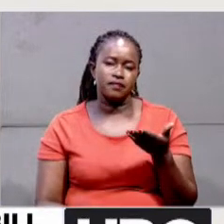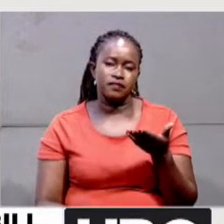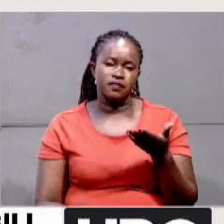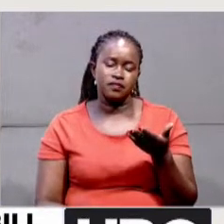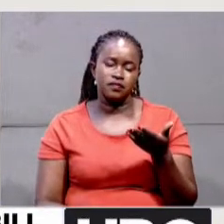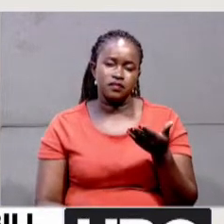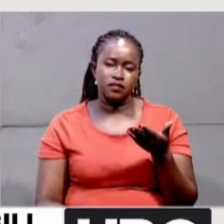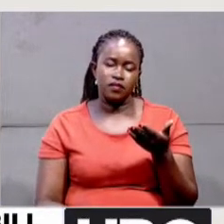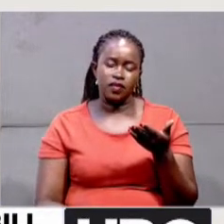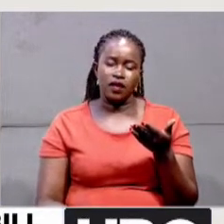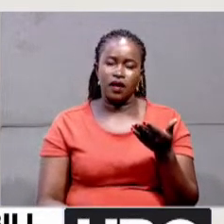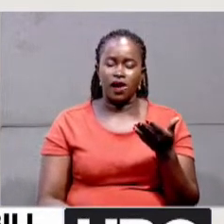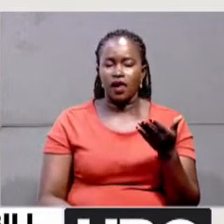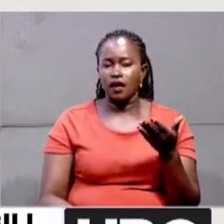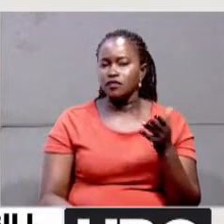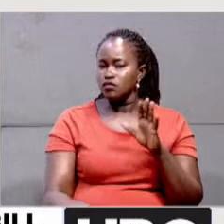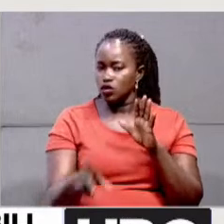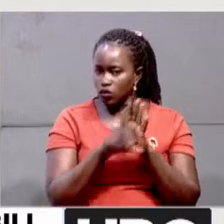the law